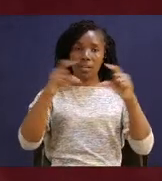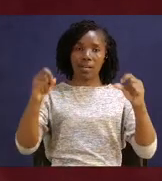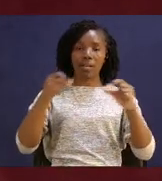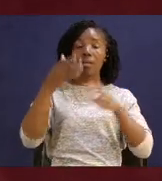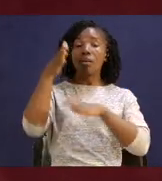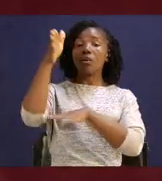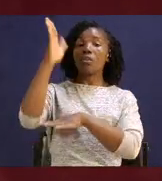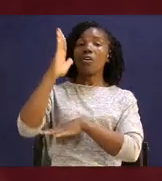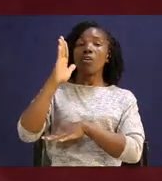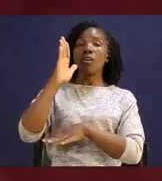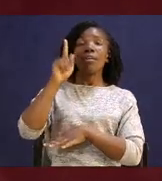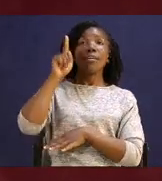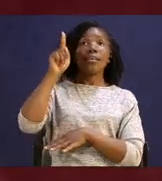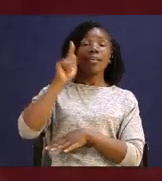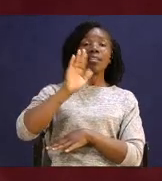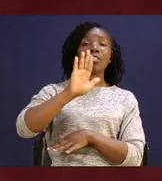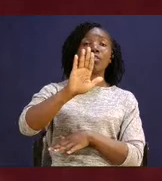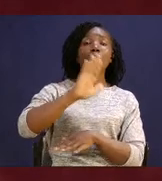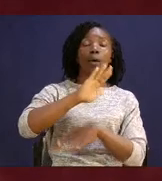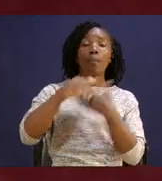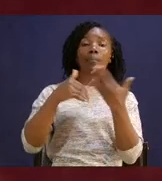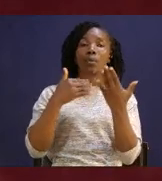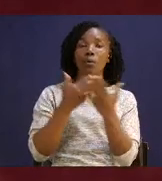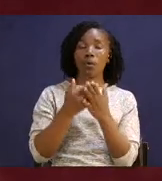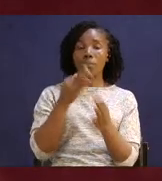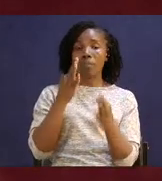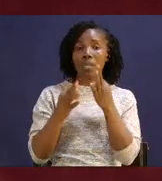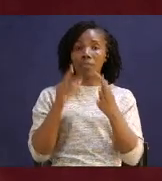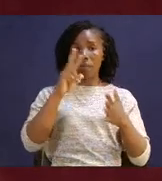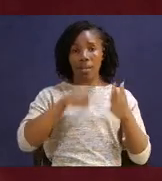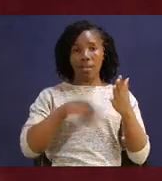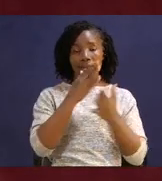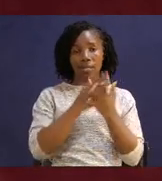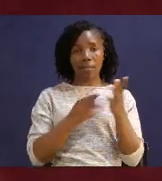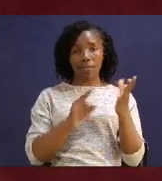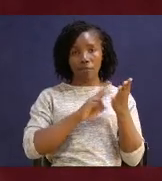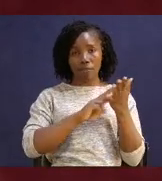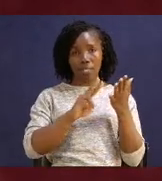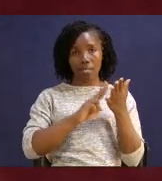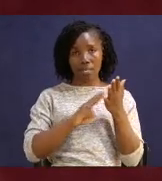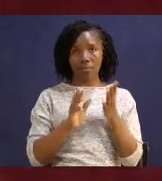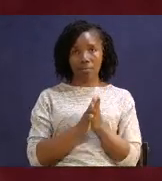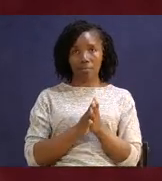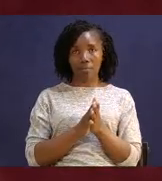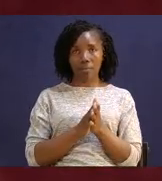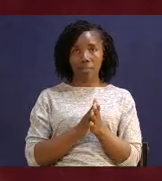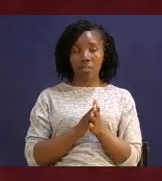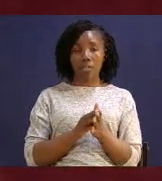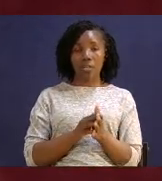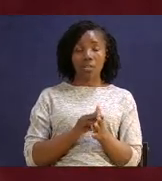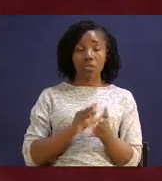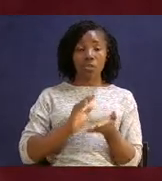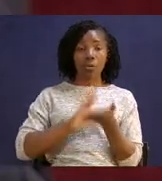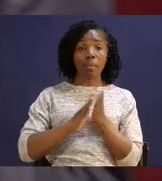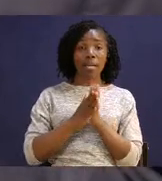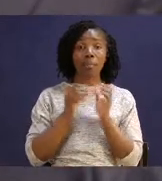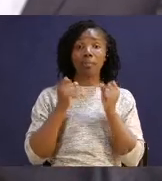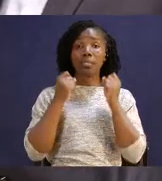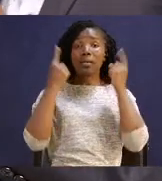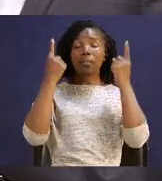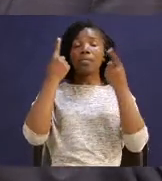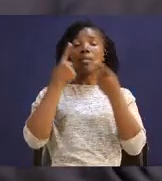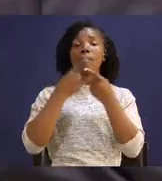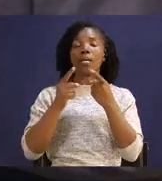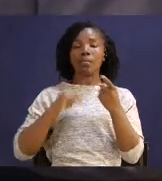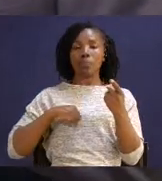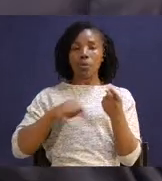all. God is your all. If I read some of the verses here, they'll just blow your mind. But we have put it in